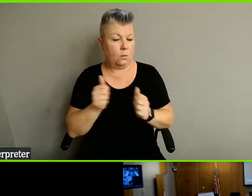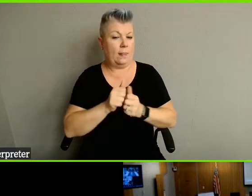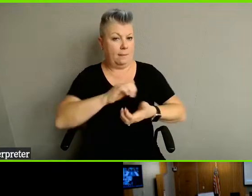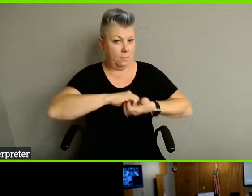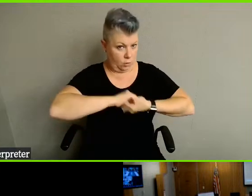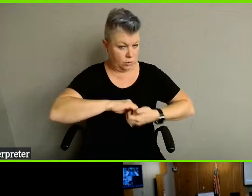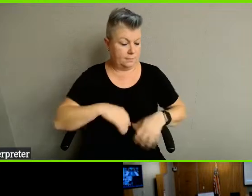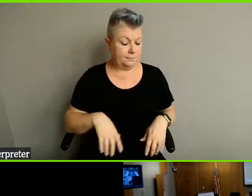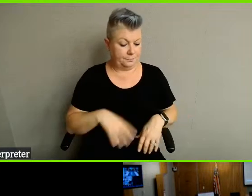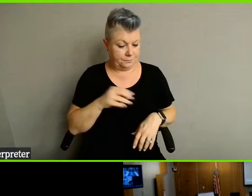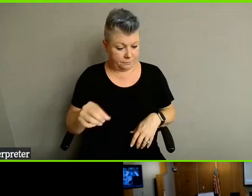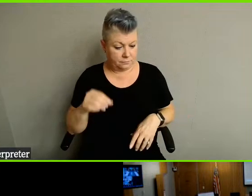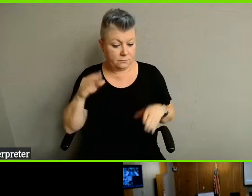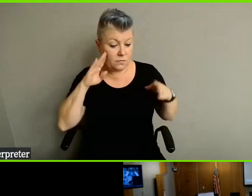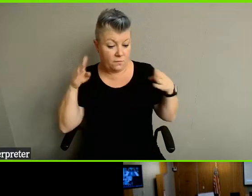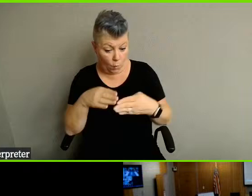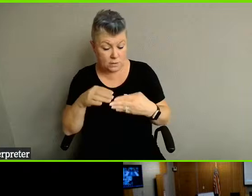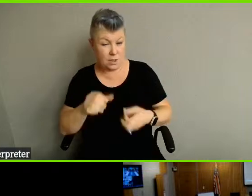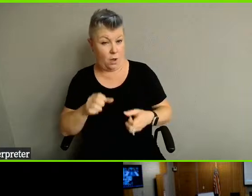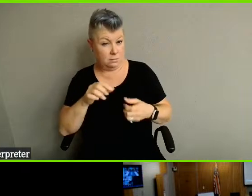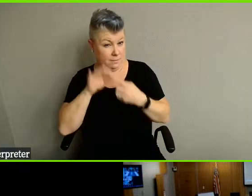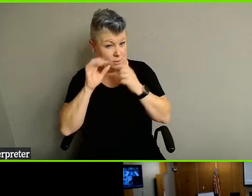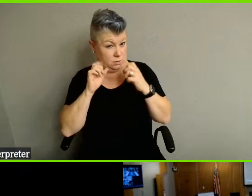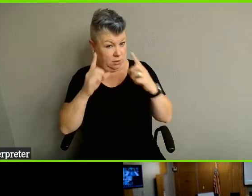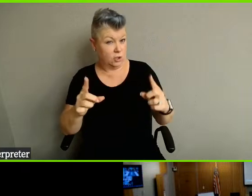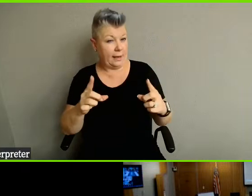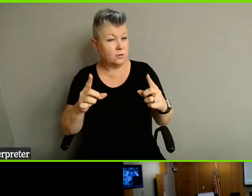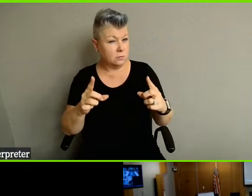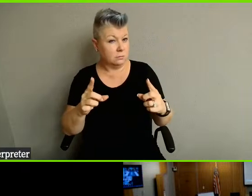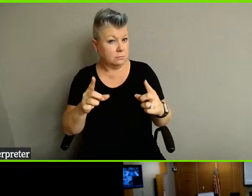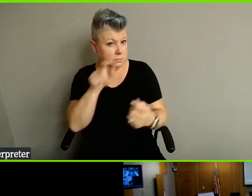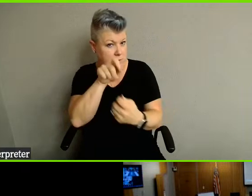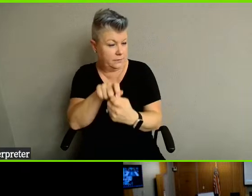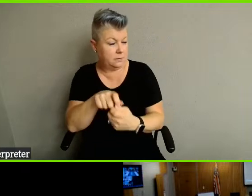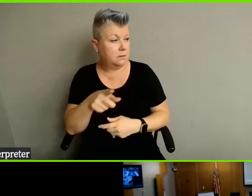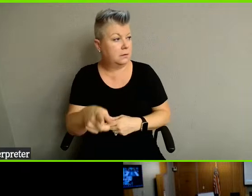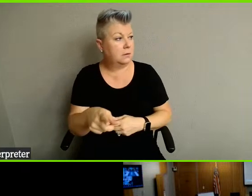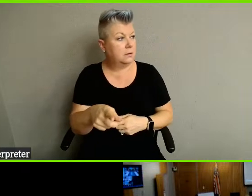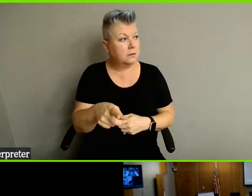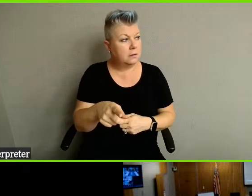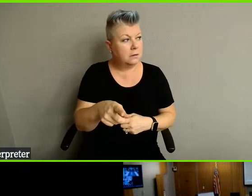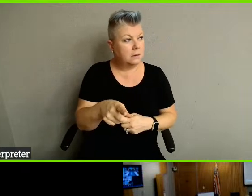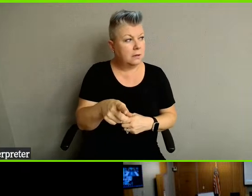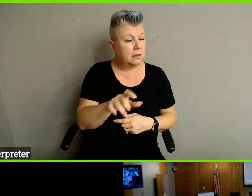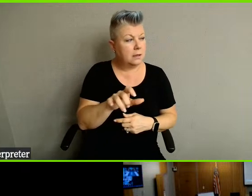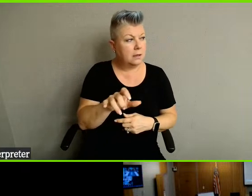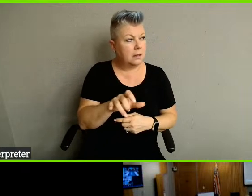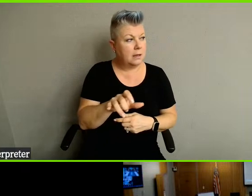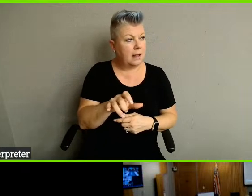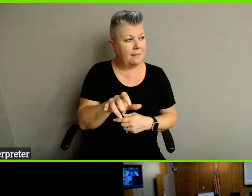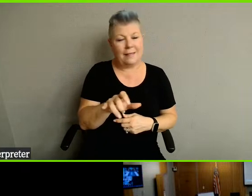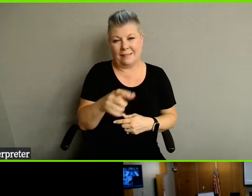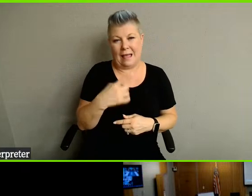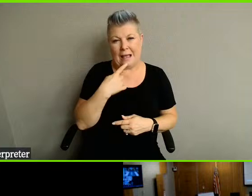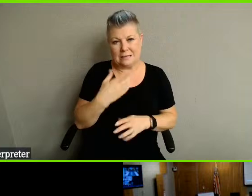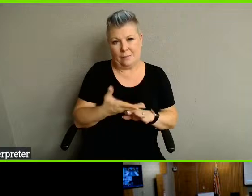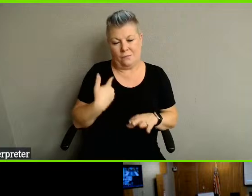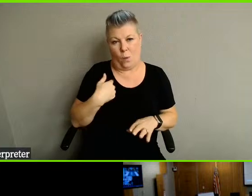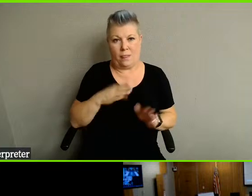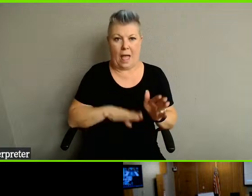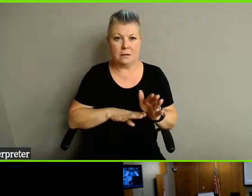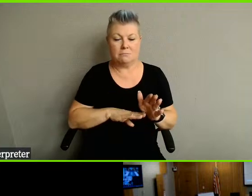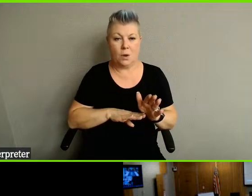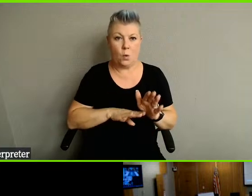district on what they're going to focus on special education-wise. And then in addition, like I stated, that growth goal. And because the